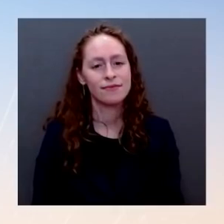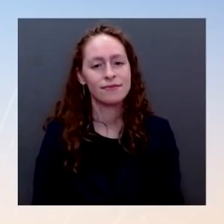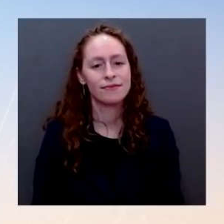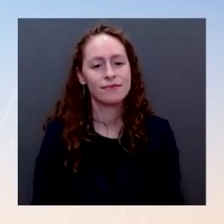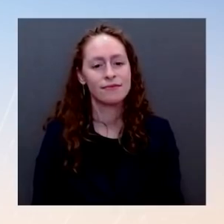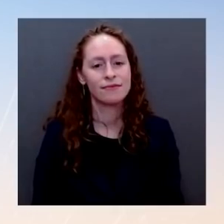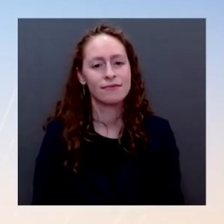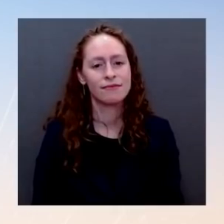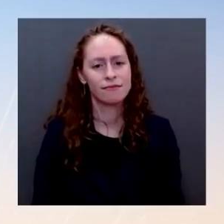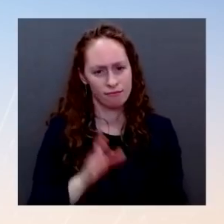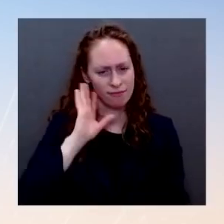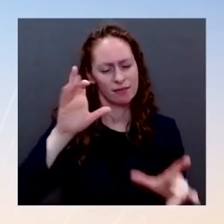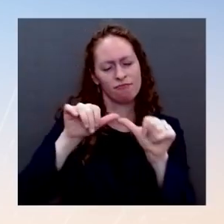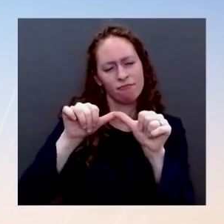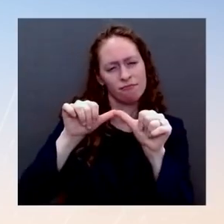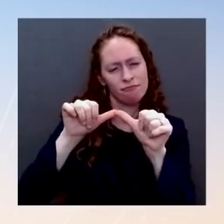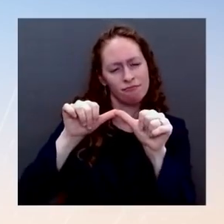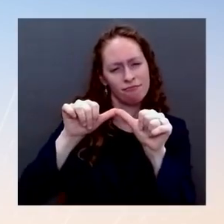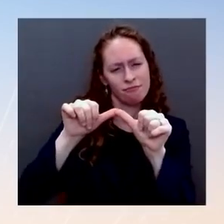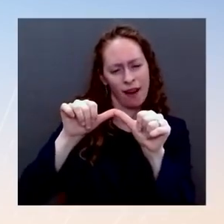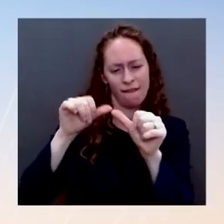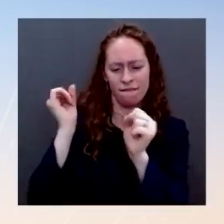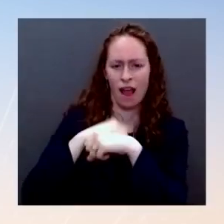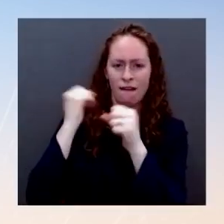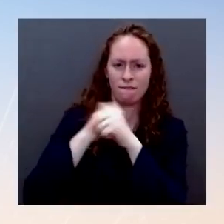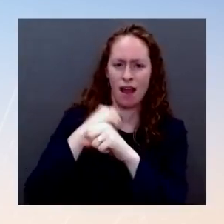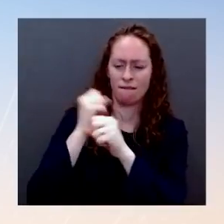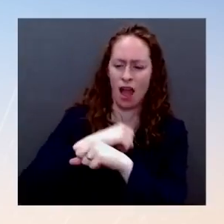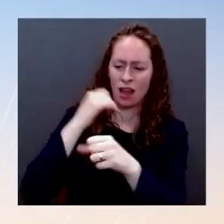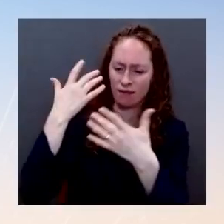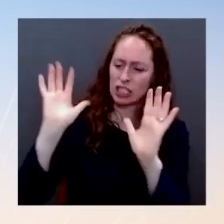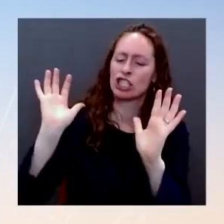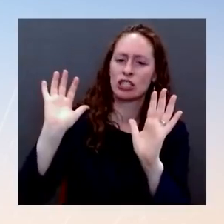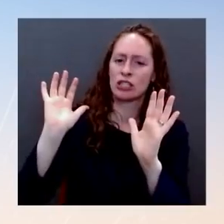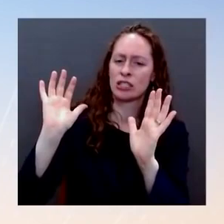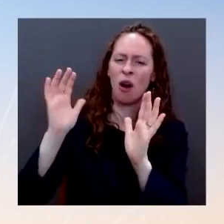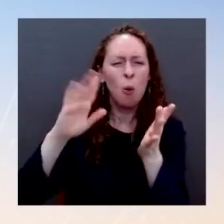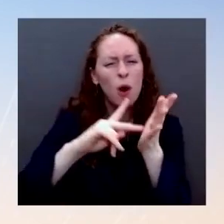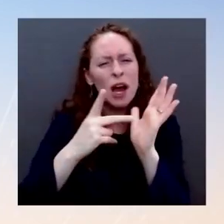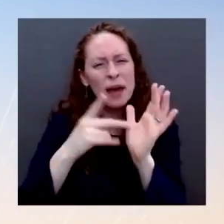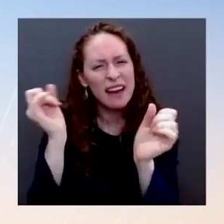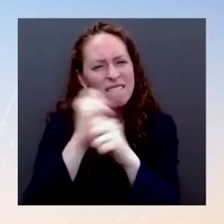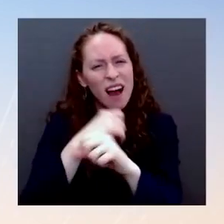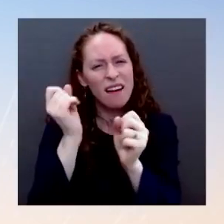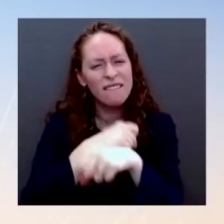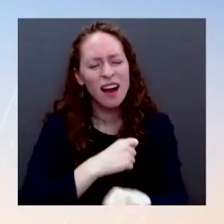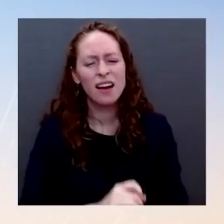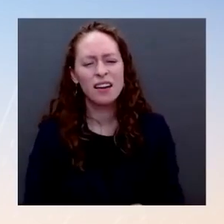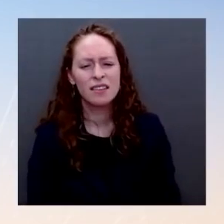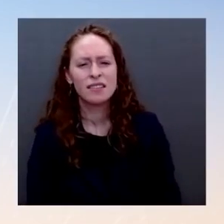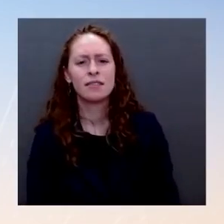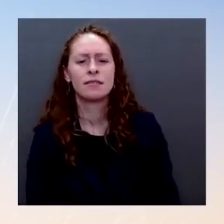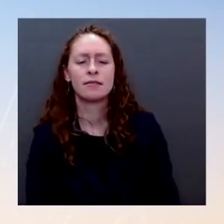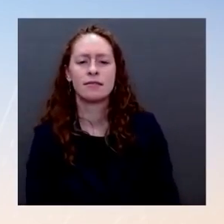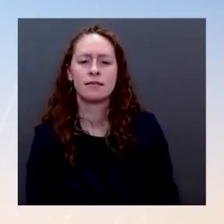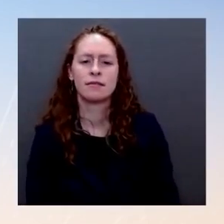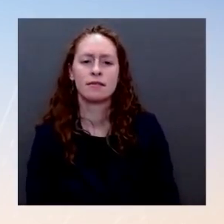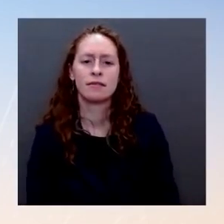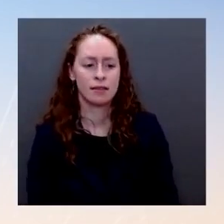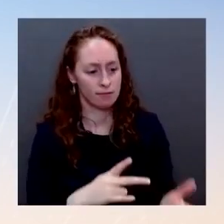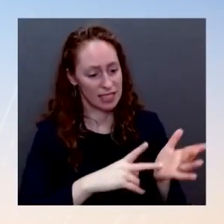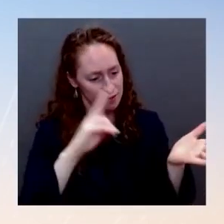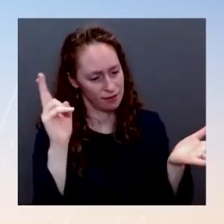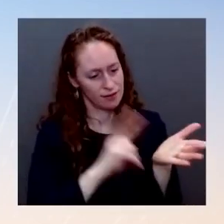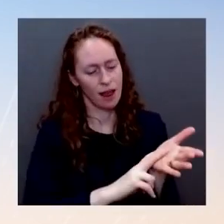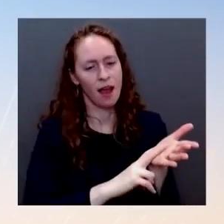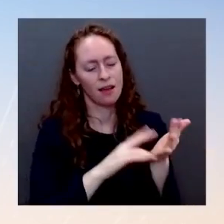like for voting rights for President Biden? It means getting it passed into law and signing it into law. So what steps is he taking over the next several weeks to